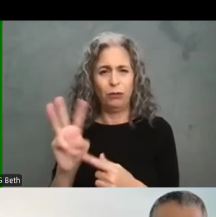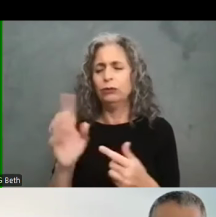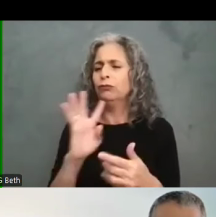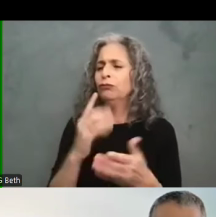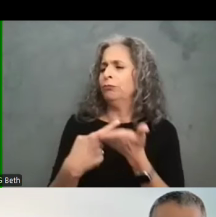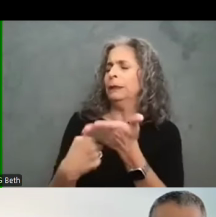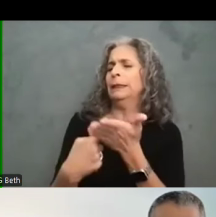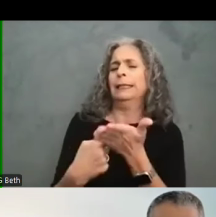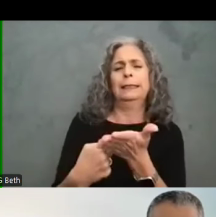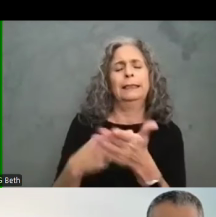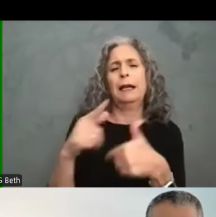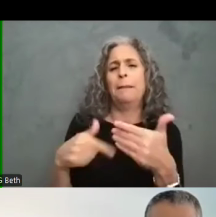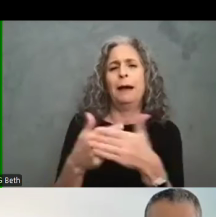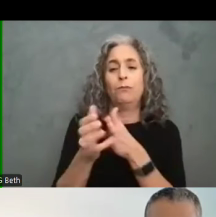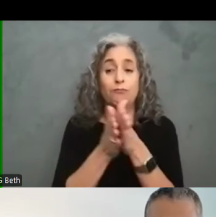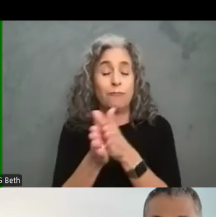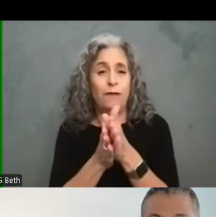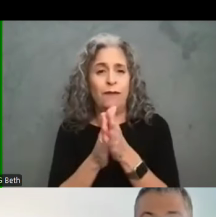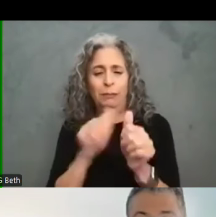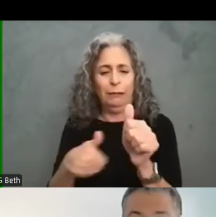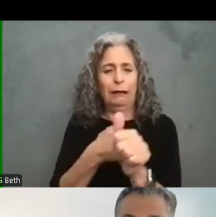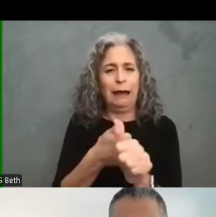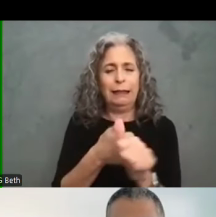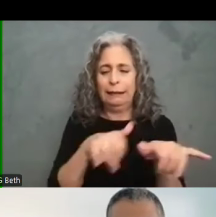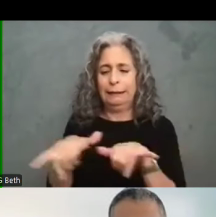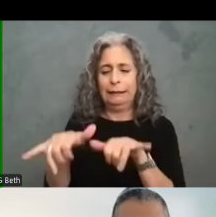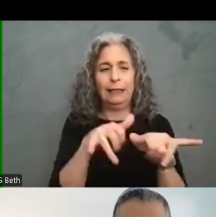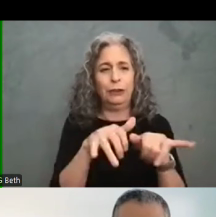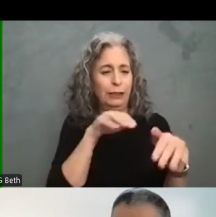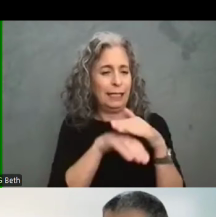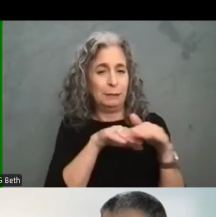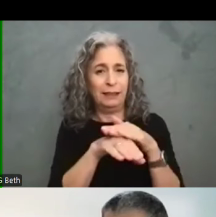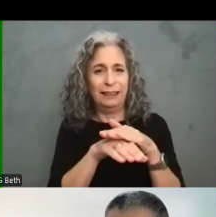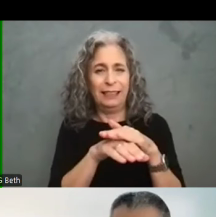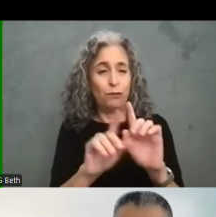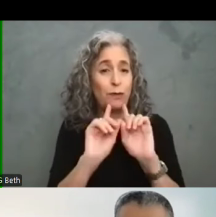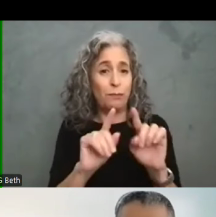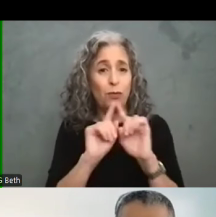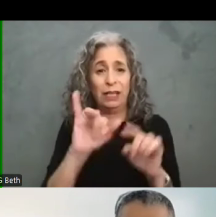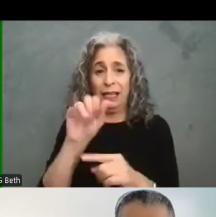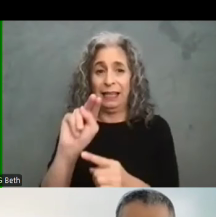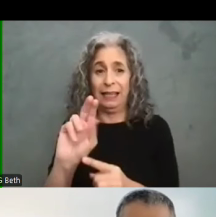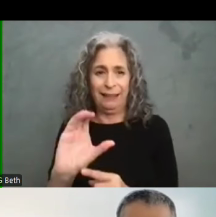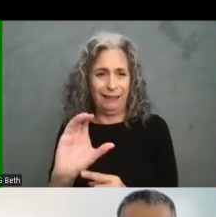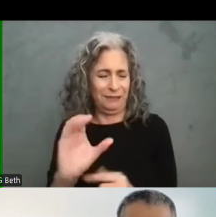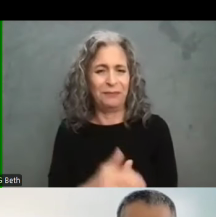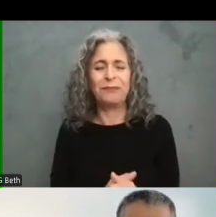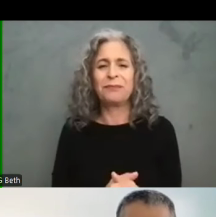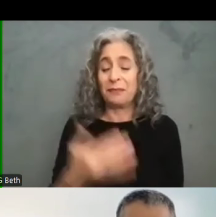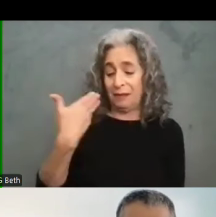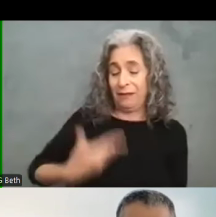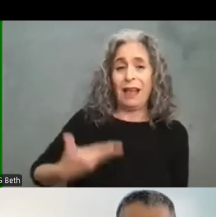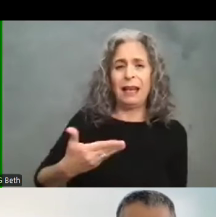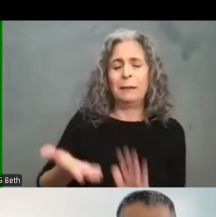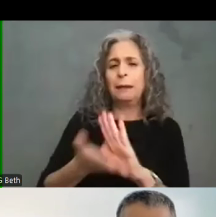about the motivation behind Standards Accessibility Reporting, Inc. I